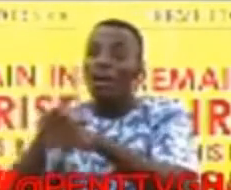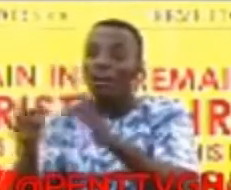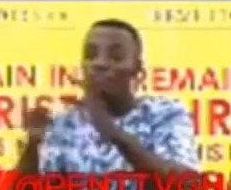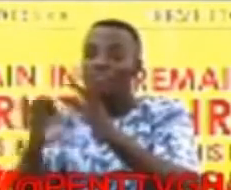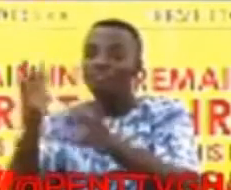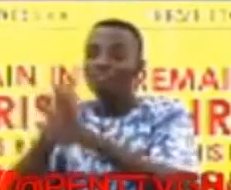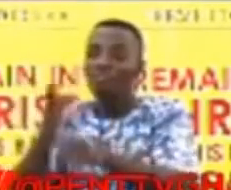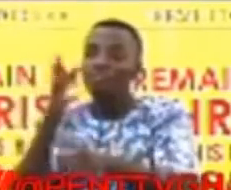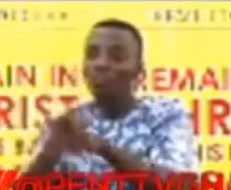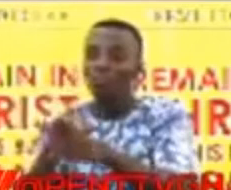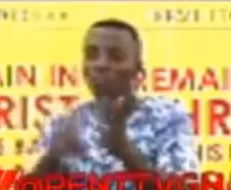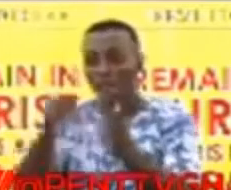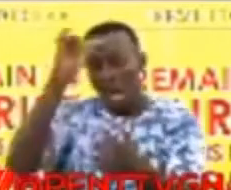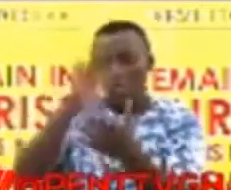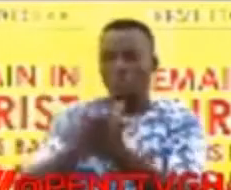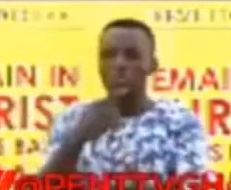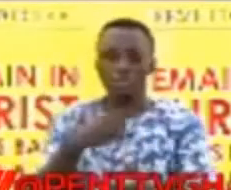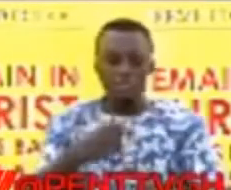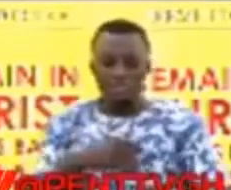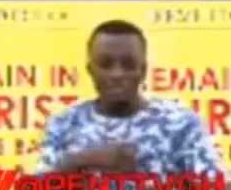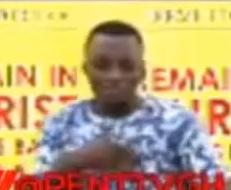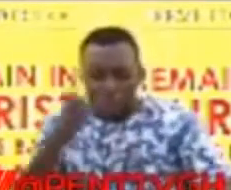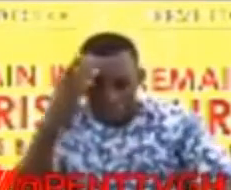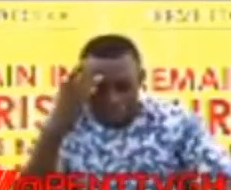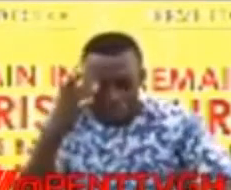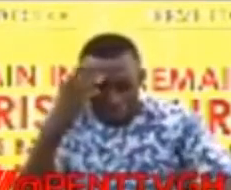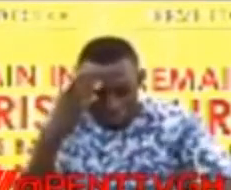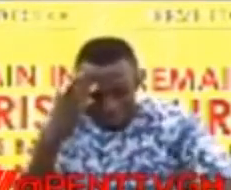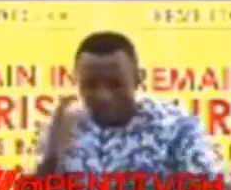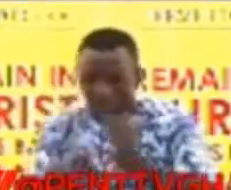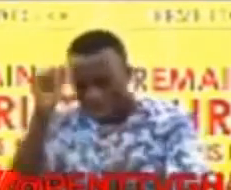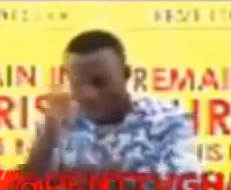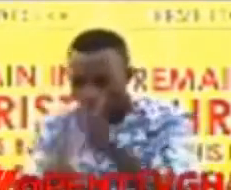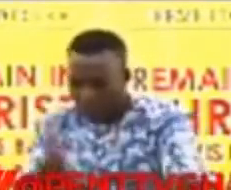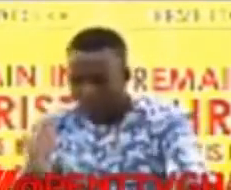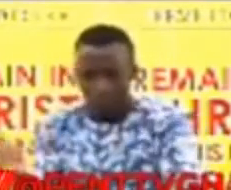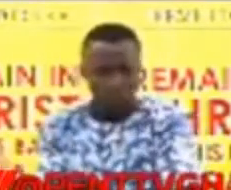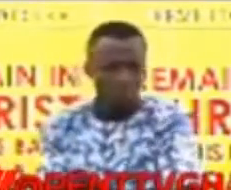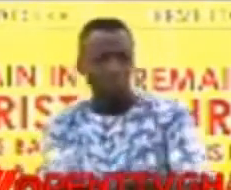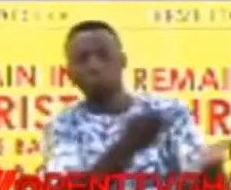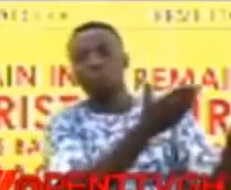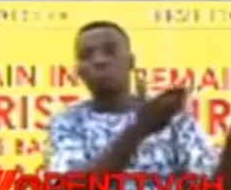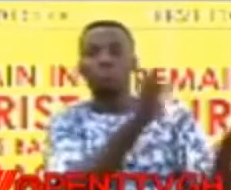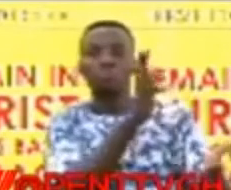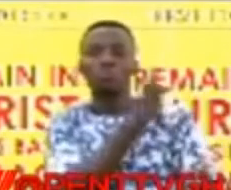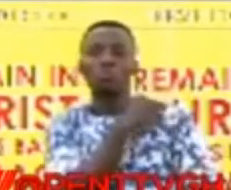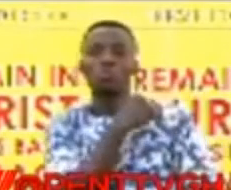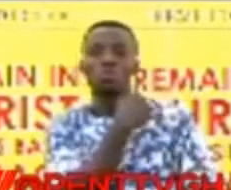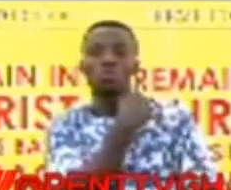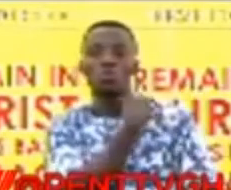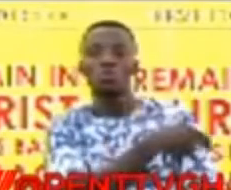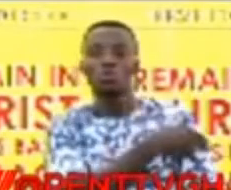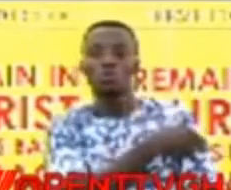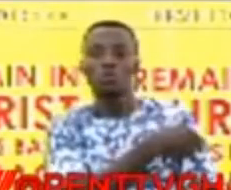They rushed the husband to the vestry and it was not getting right, so they decided to take him to the hospital. He